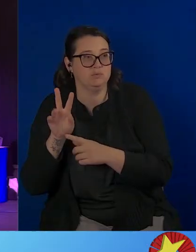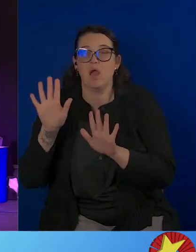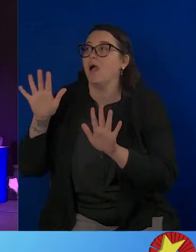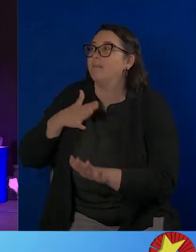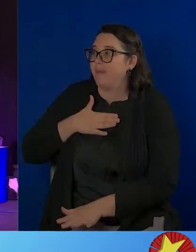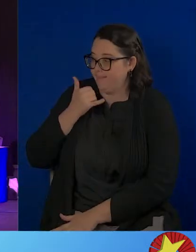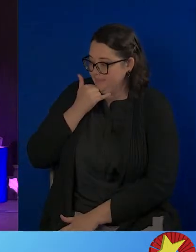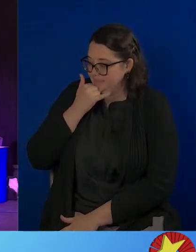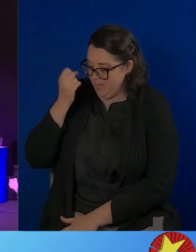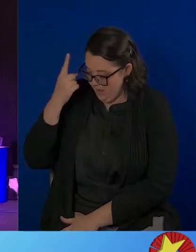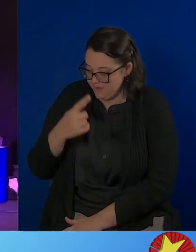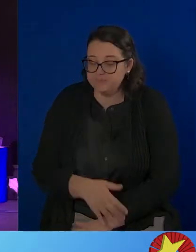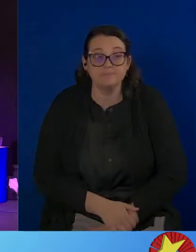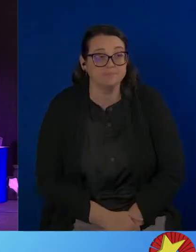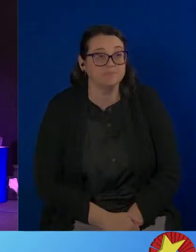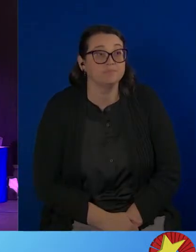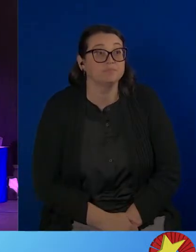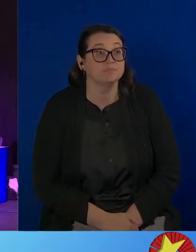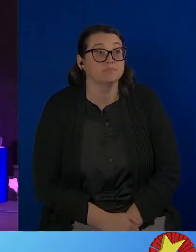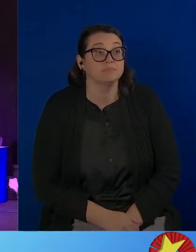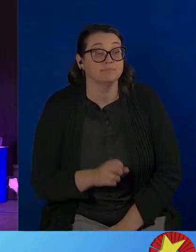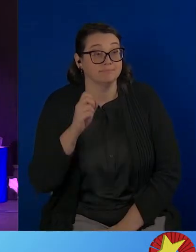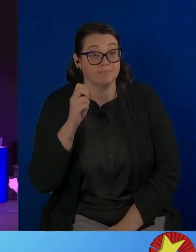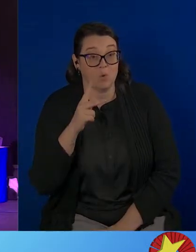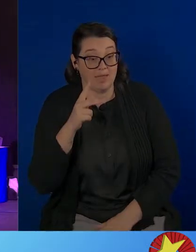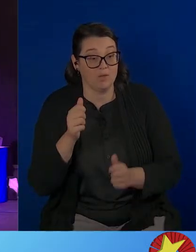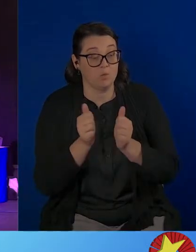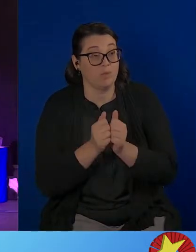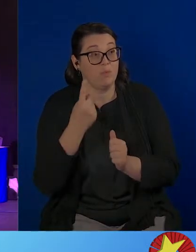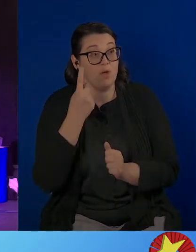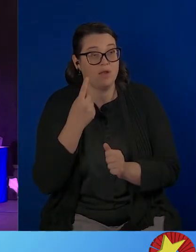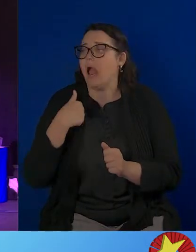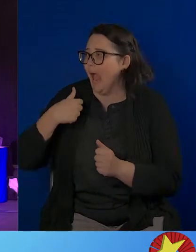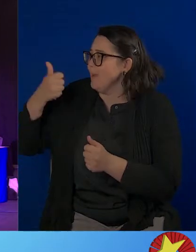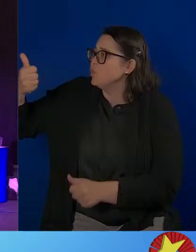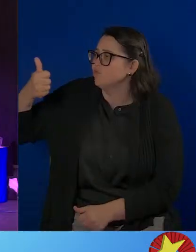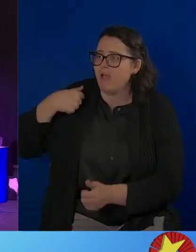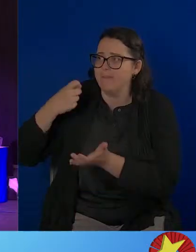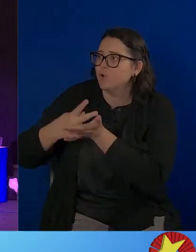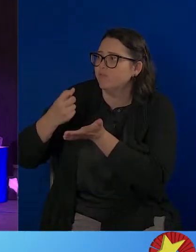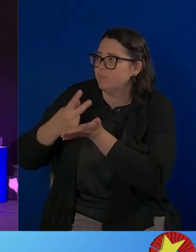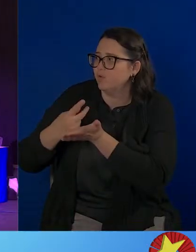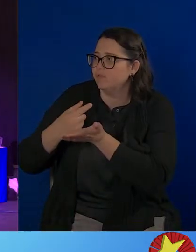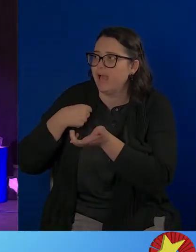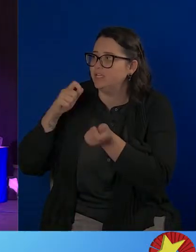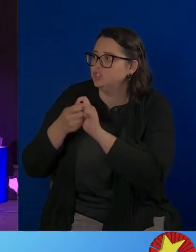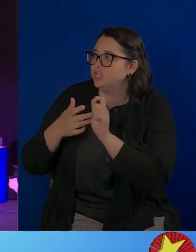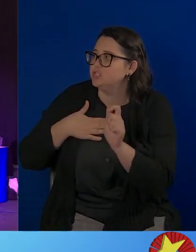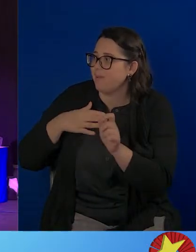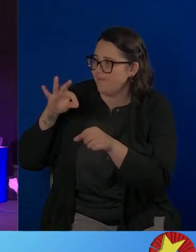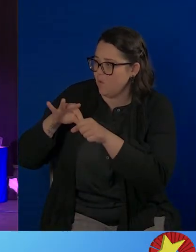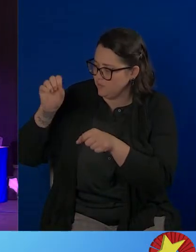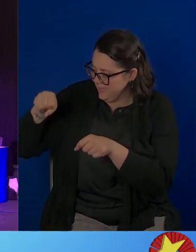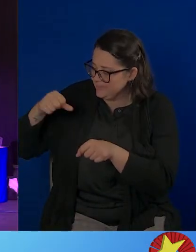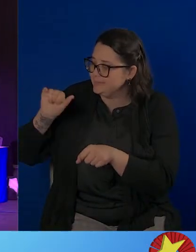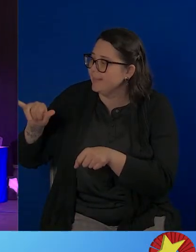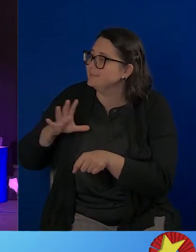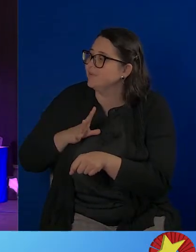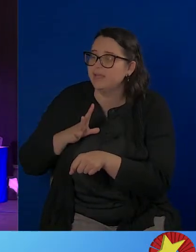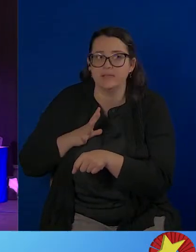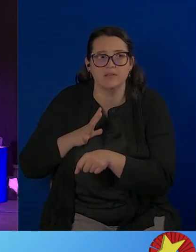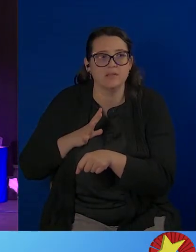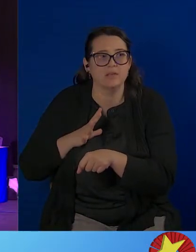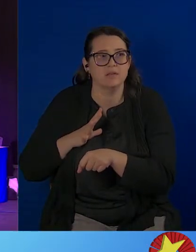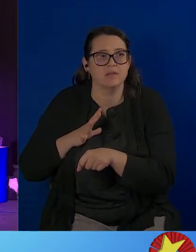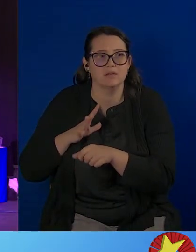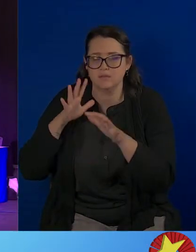it. Okay. Just So, one. with one Approve. nay, I approve. I'll change my vote to yes. That's fine. uh,